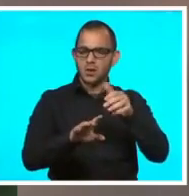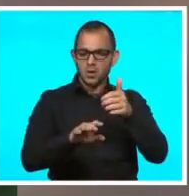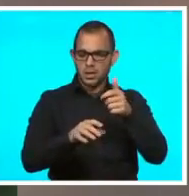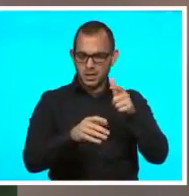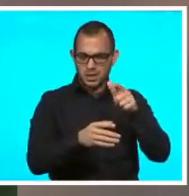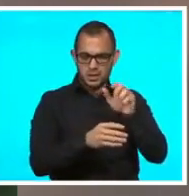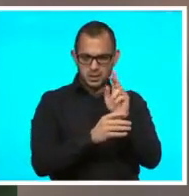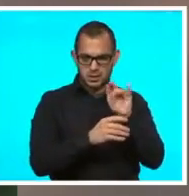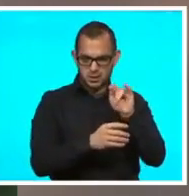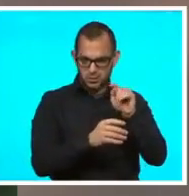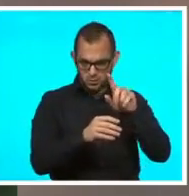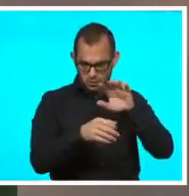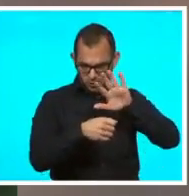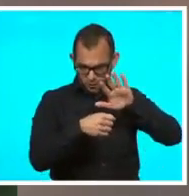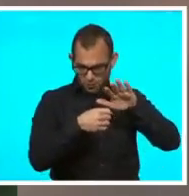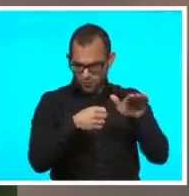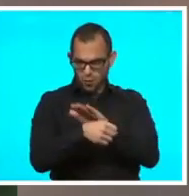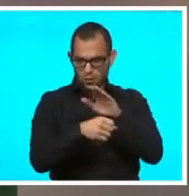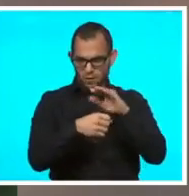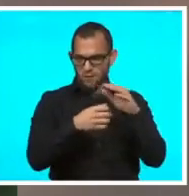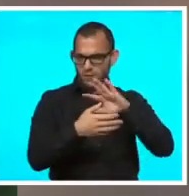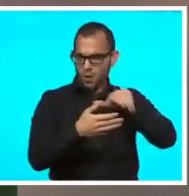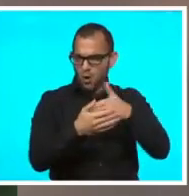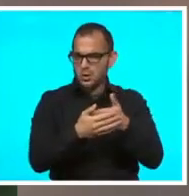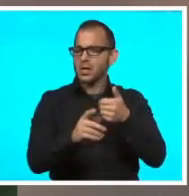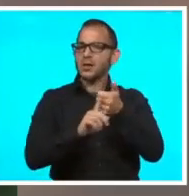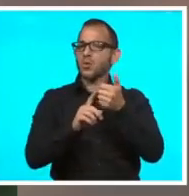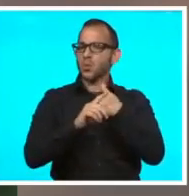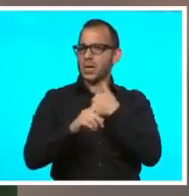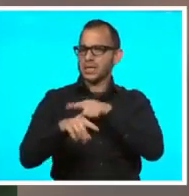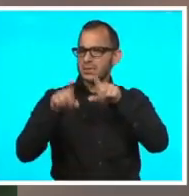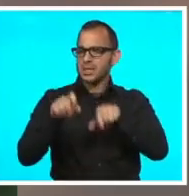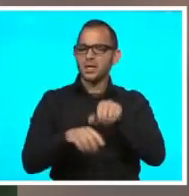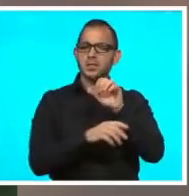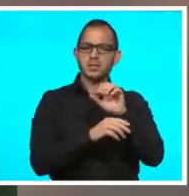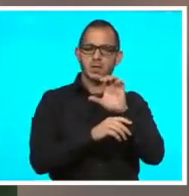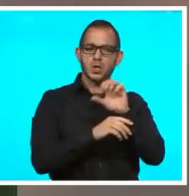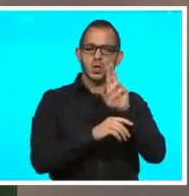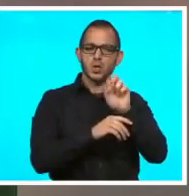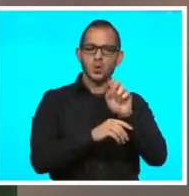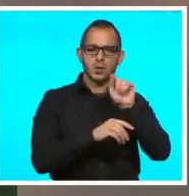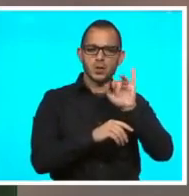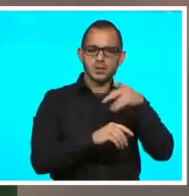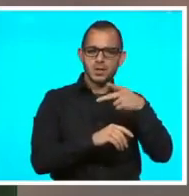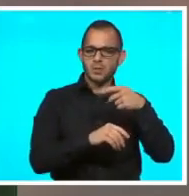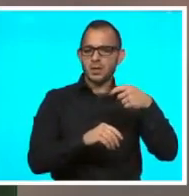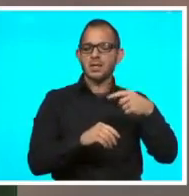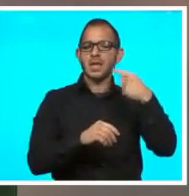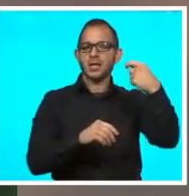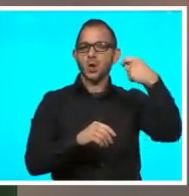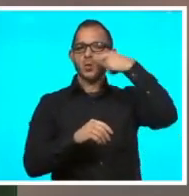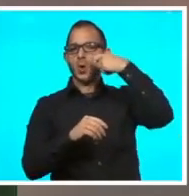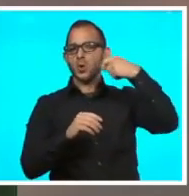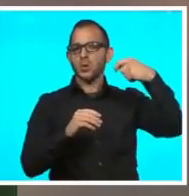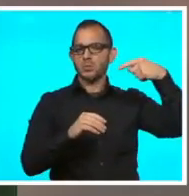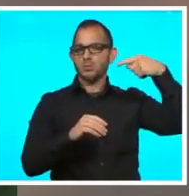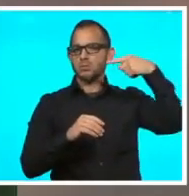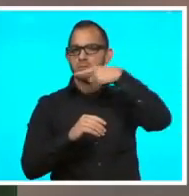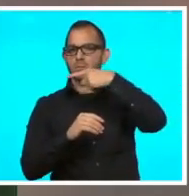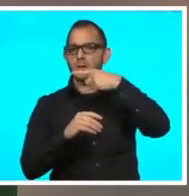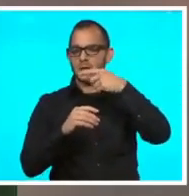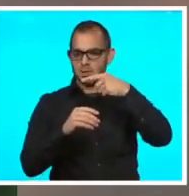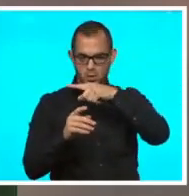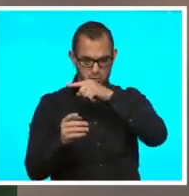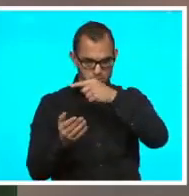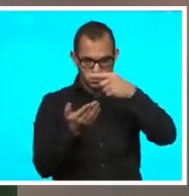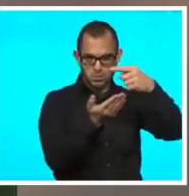itself. So when we take a Q-tip and shove it in your nose and bring it